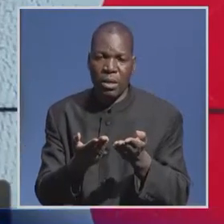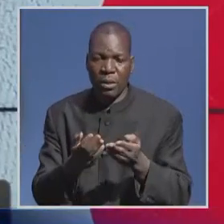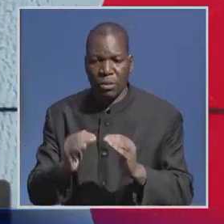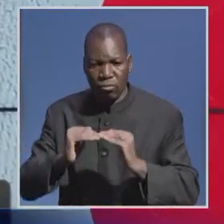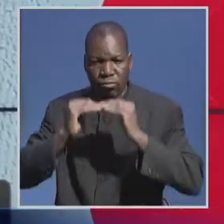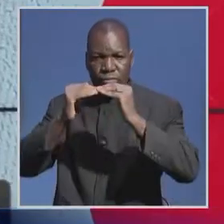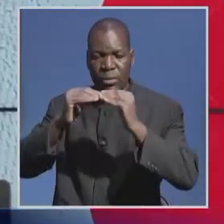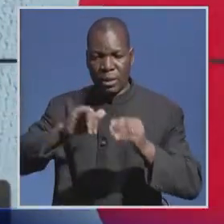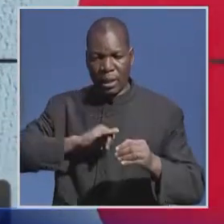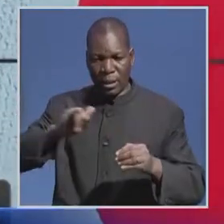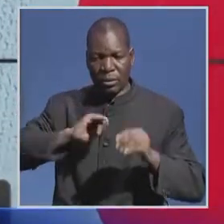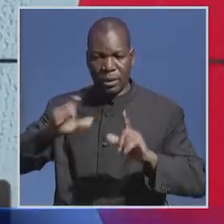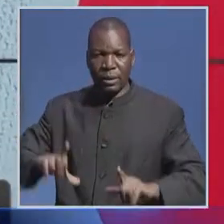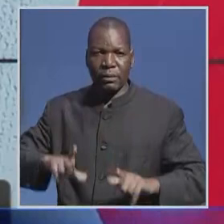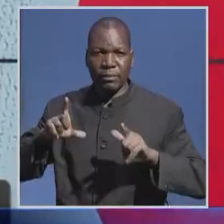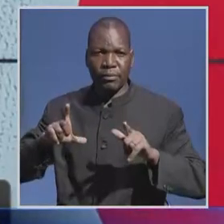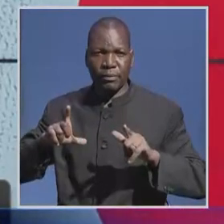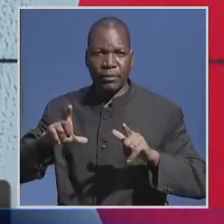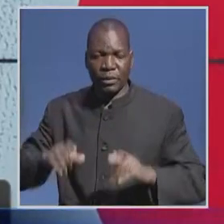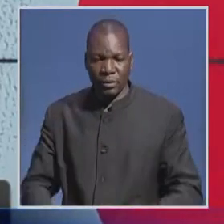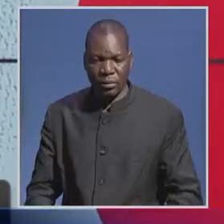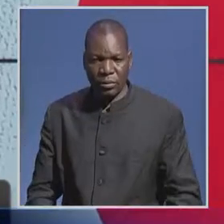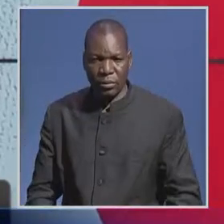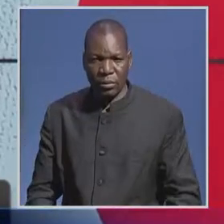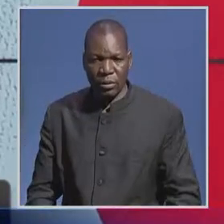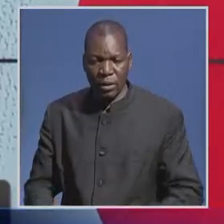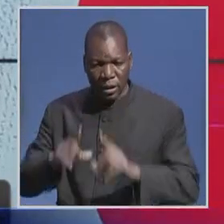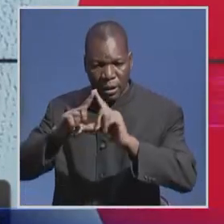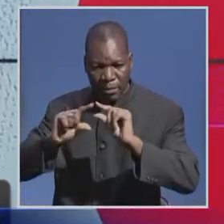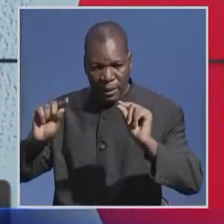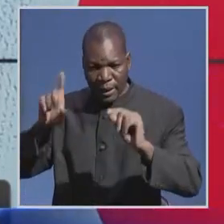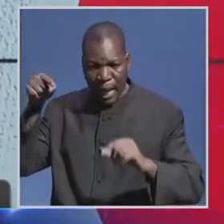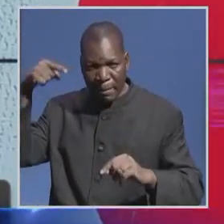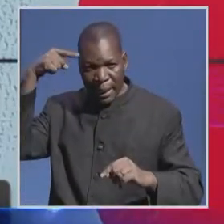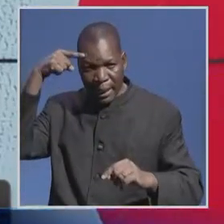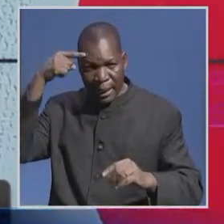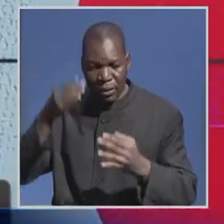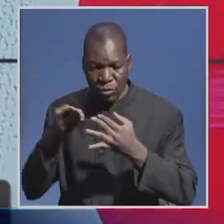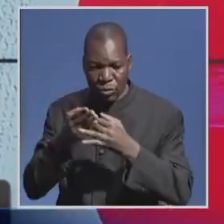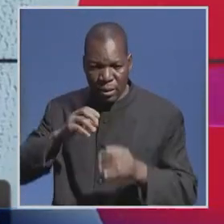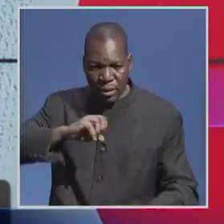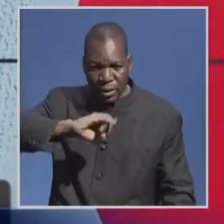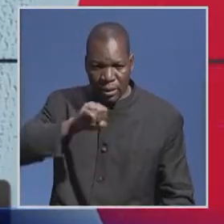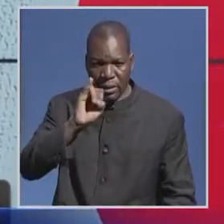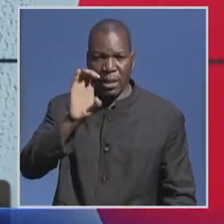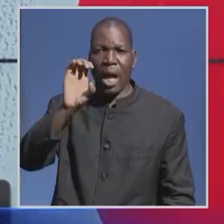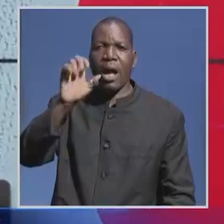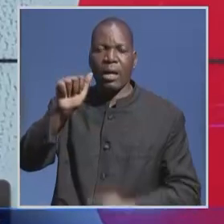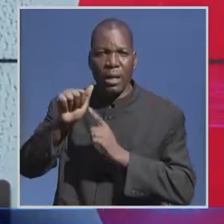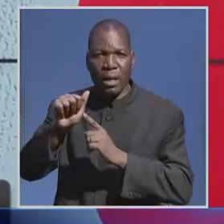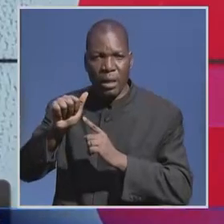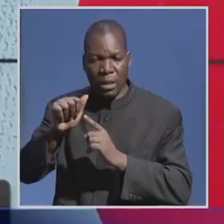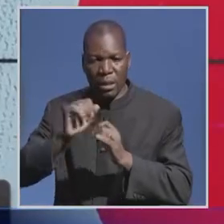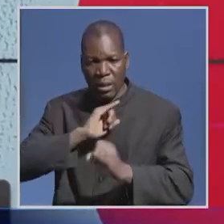the standard of living. It is as a result of the Japanese government through JICA, the Japanese